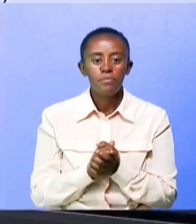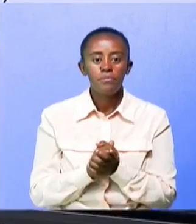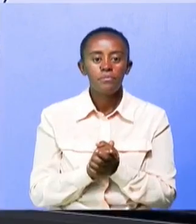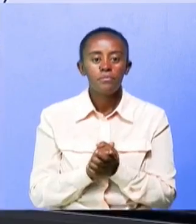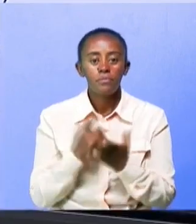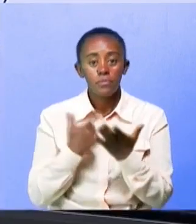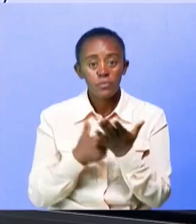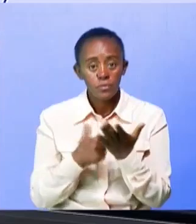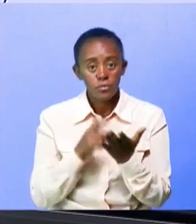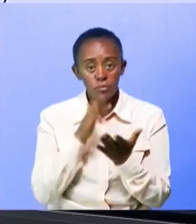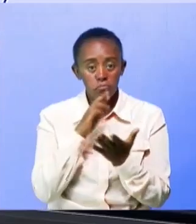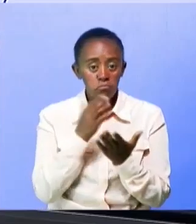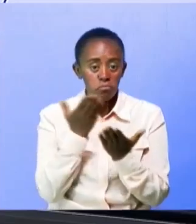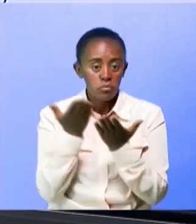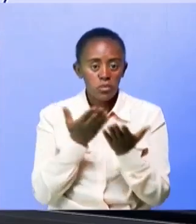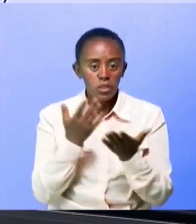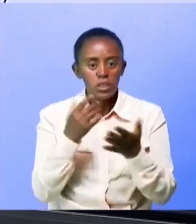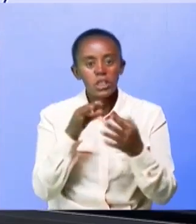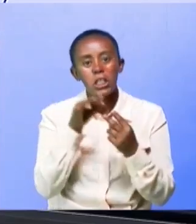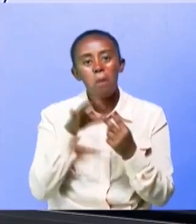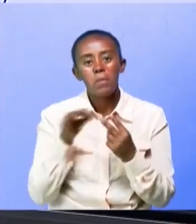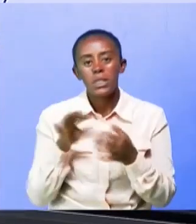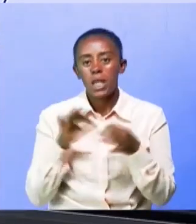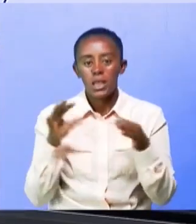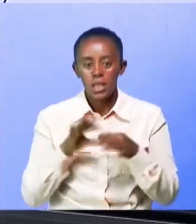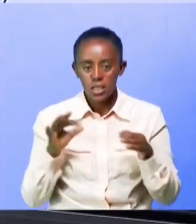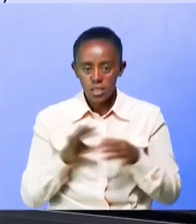these are some of the sample sentences.